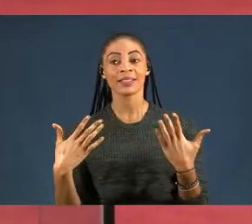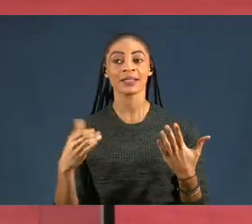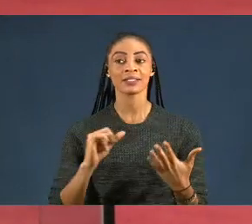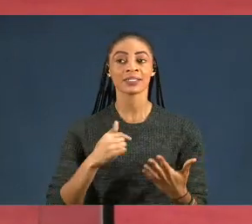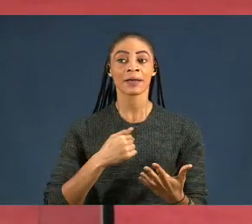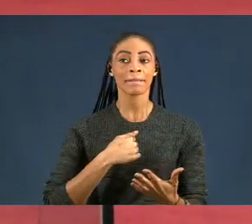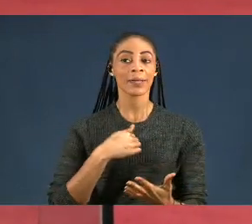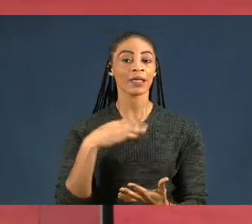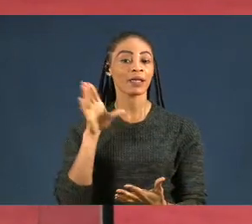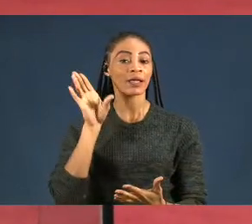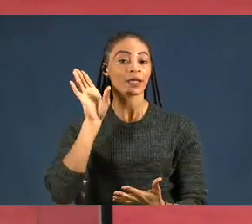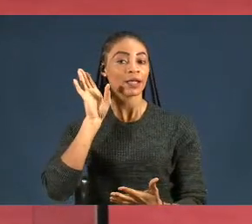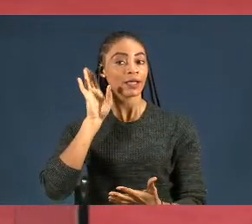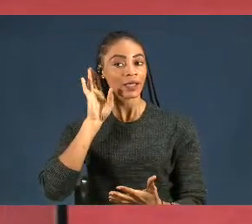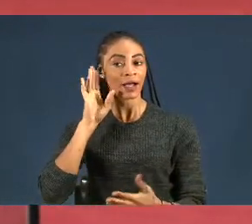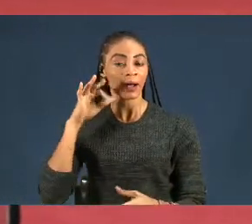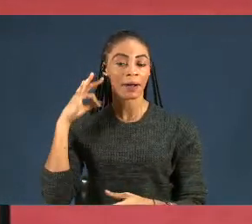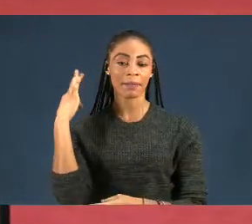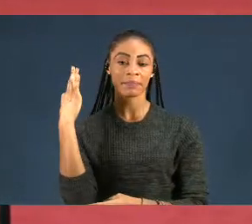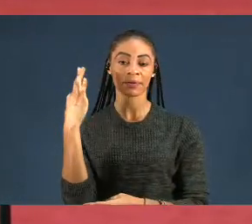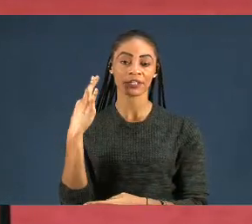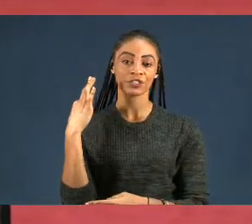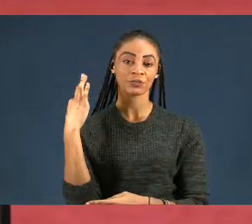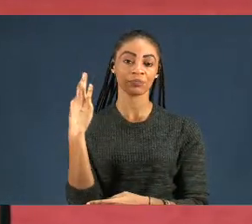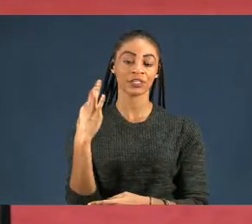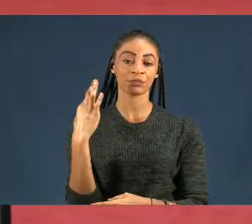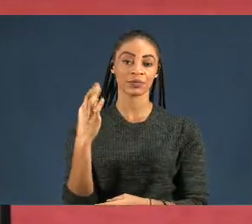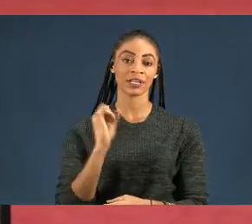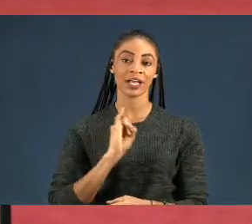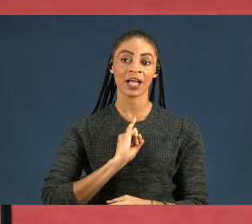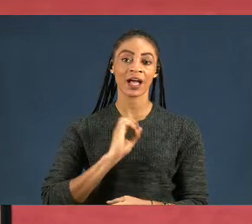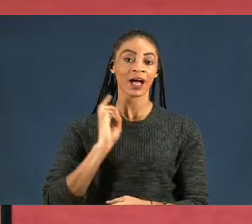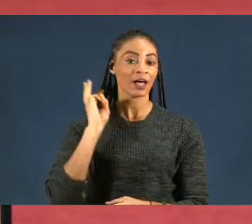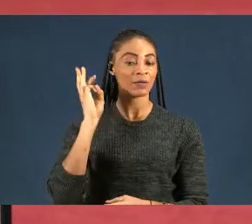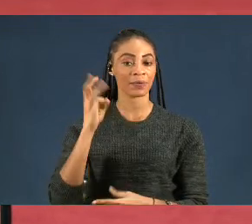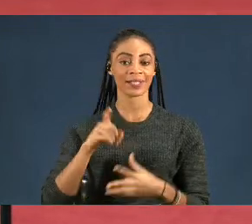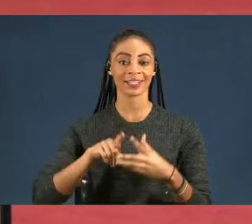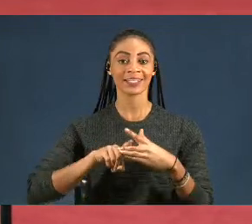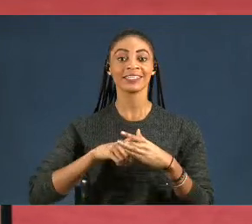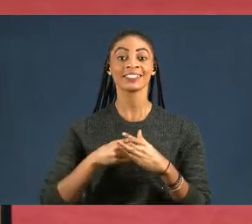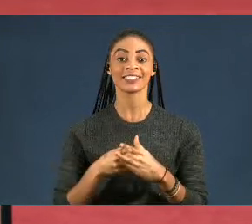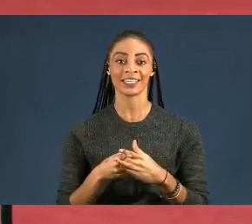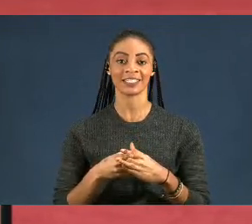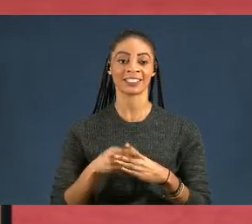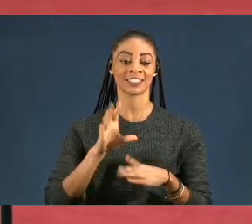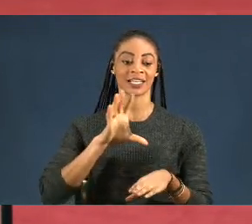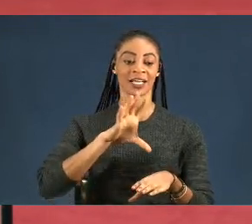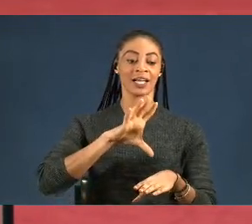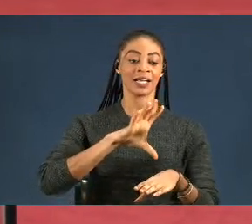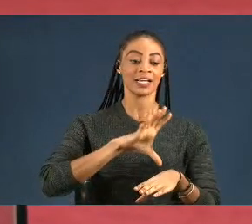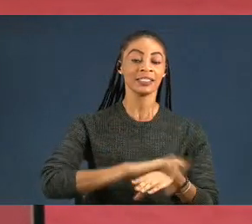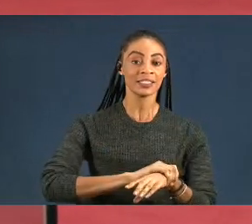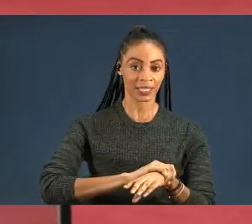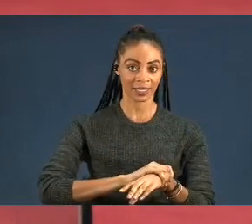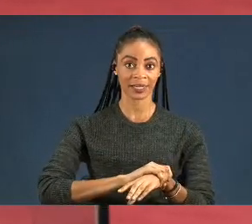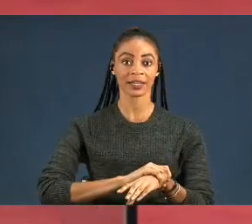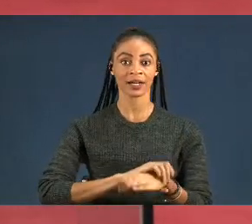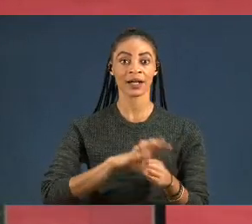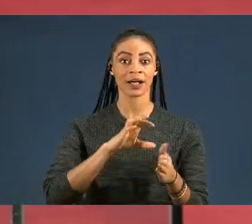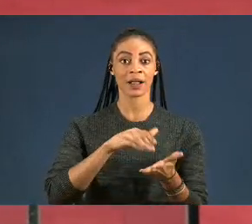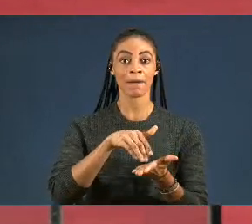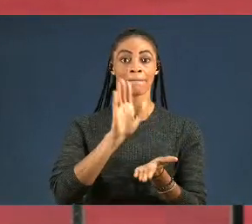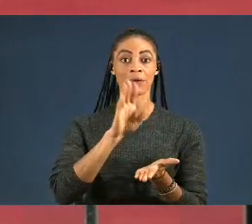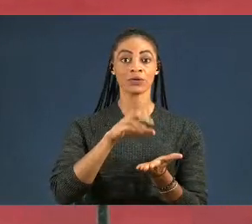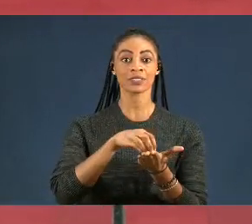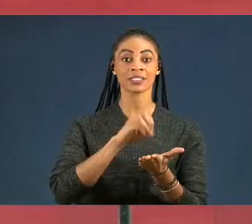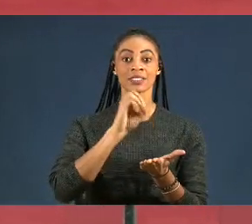start. I'm going to take my alabaster jar, which I had reserved for when